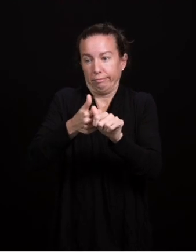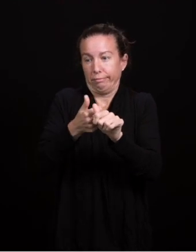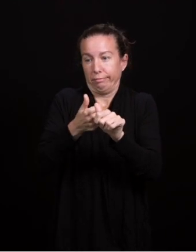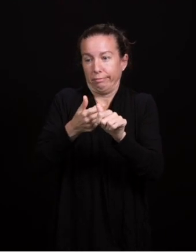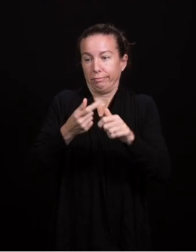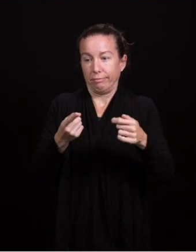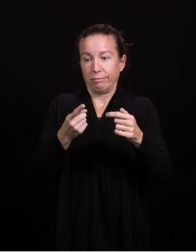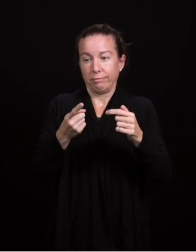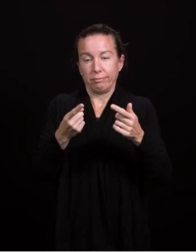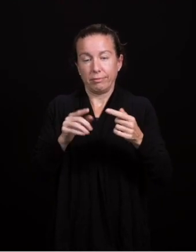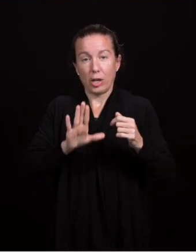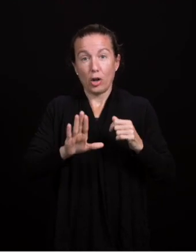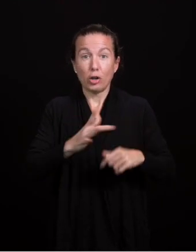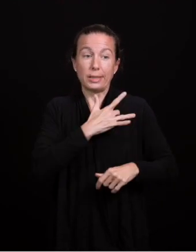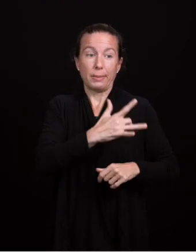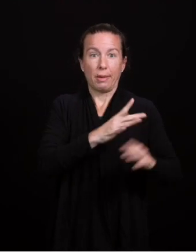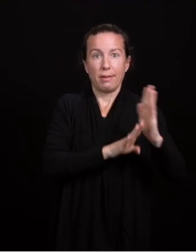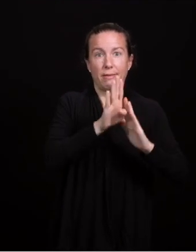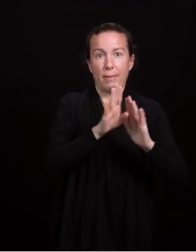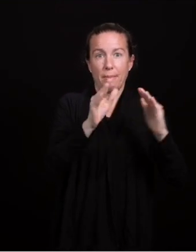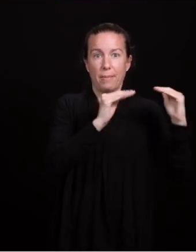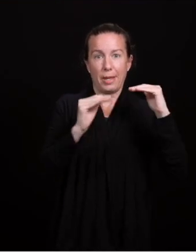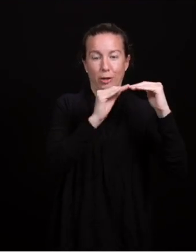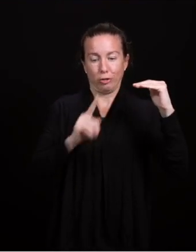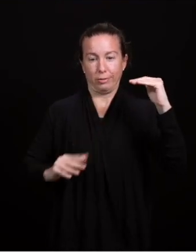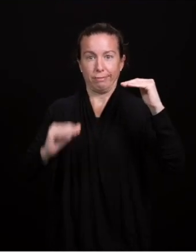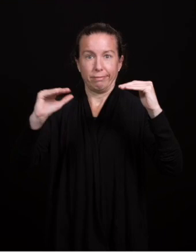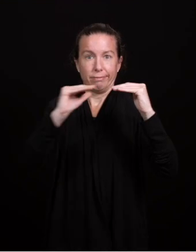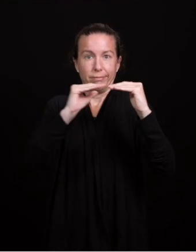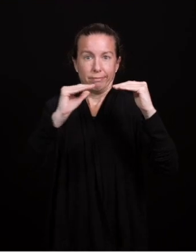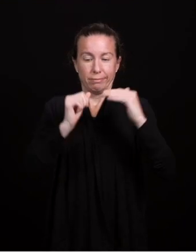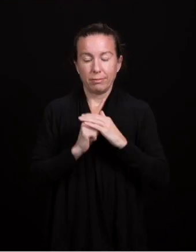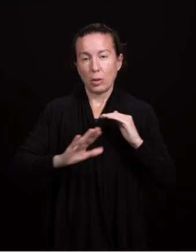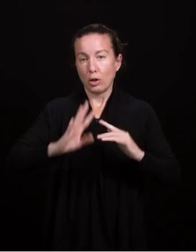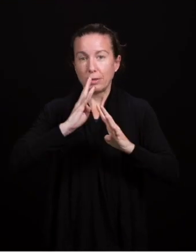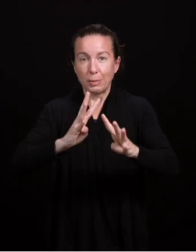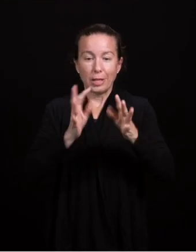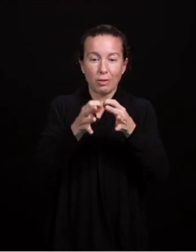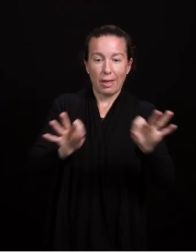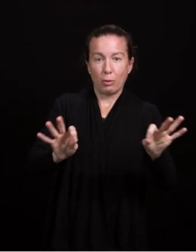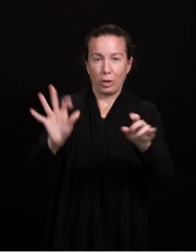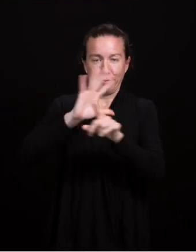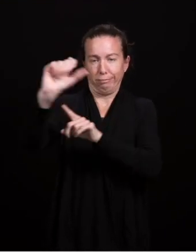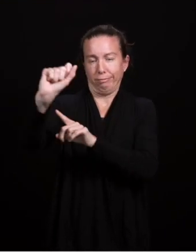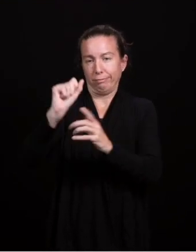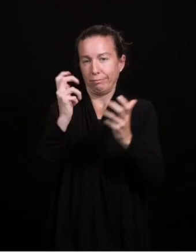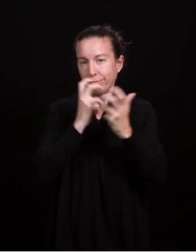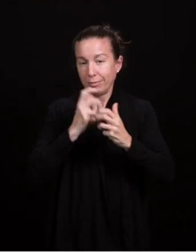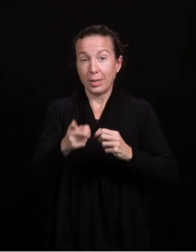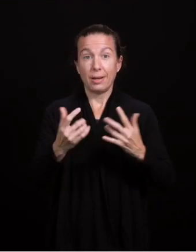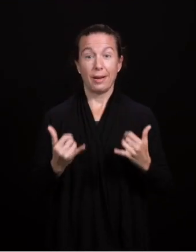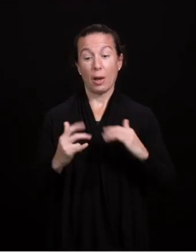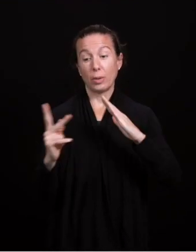was on the same level as her typically hearing peers. Her speech and language is incredible. And now she's in